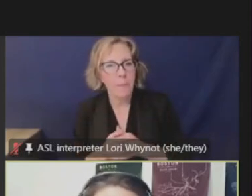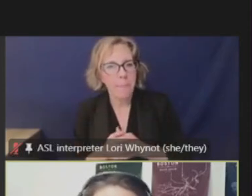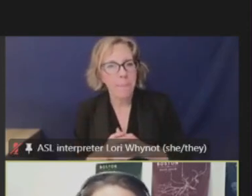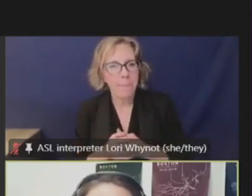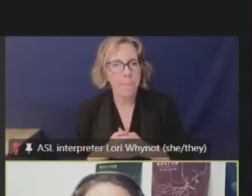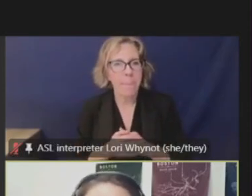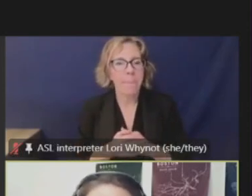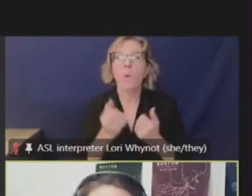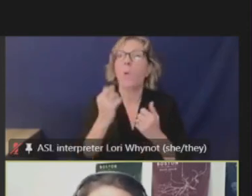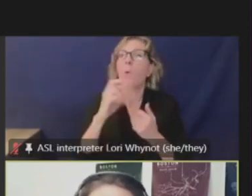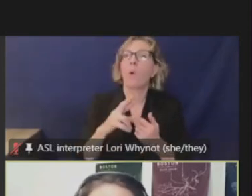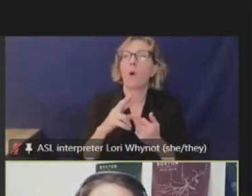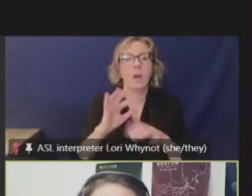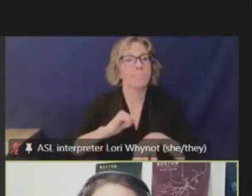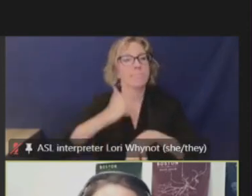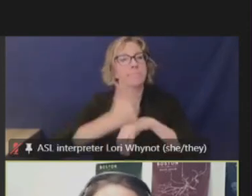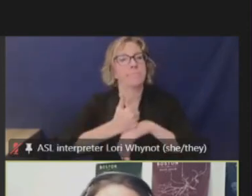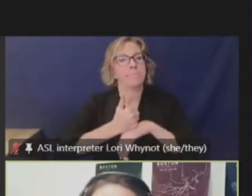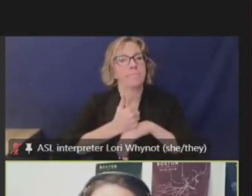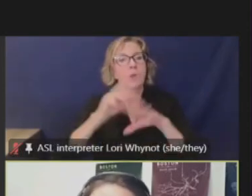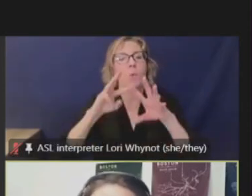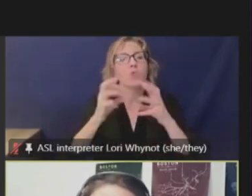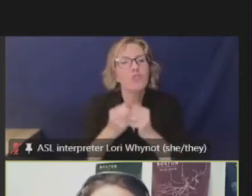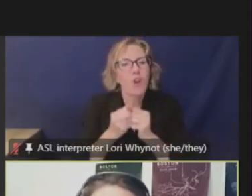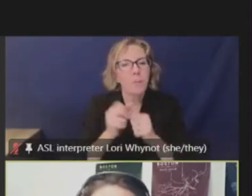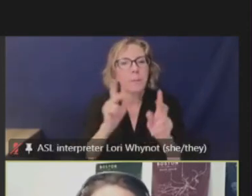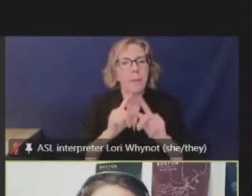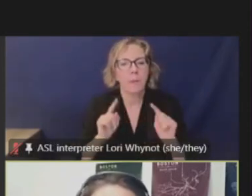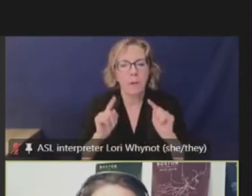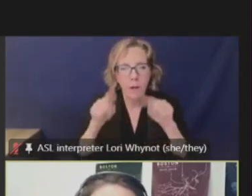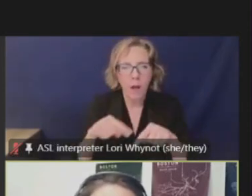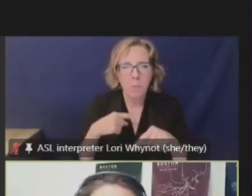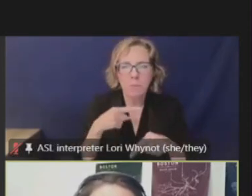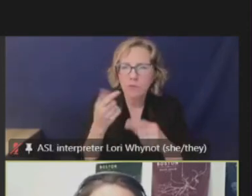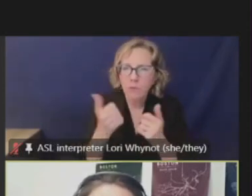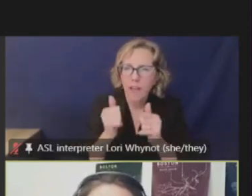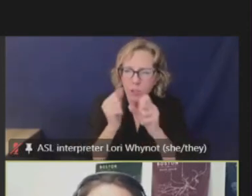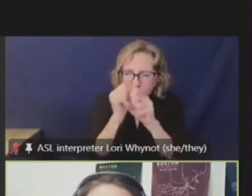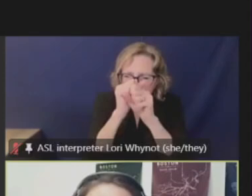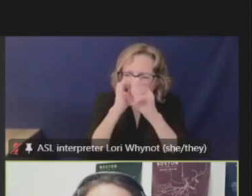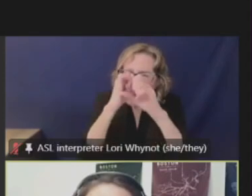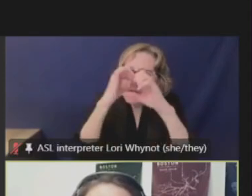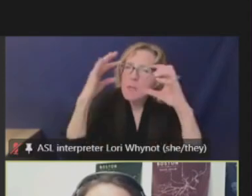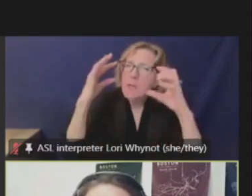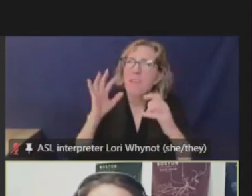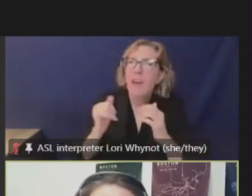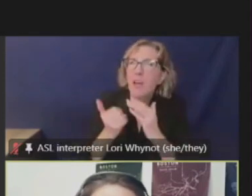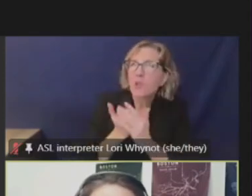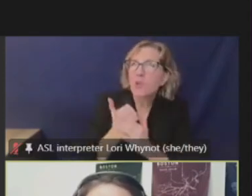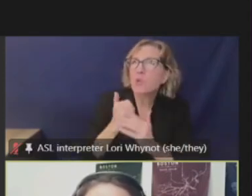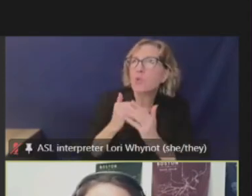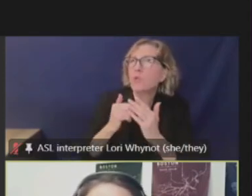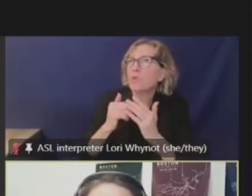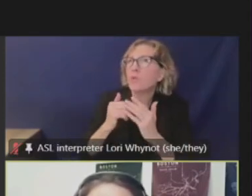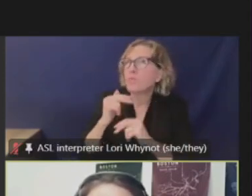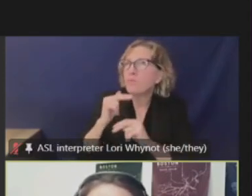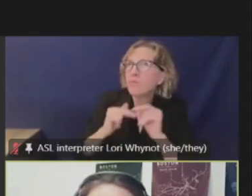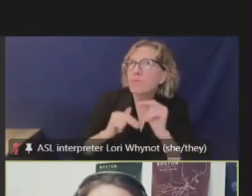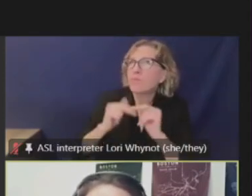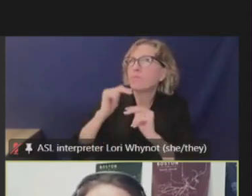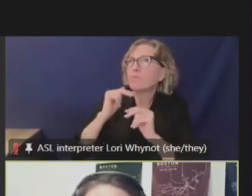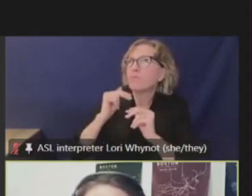visioning workshop where there's in-depth conversations around these potential proposals, and then tabling or